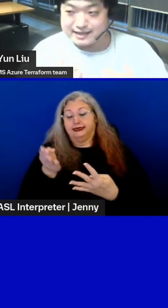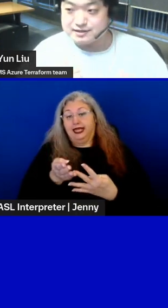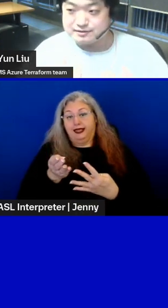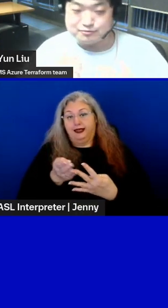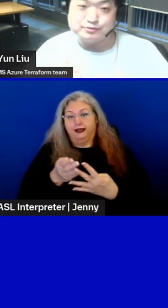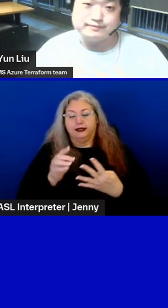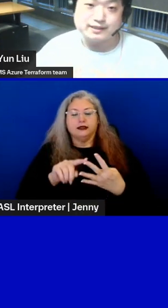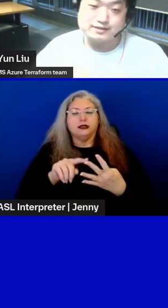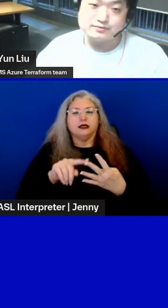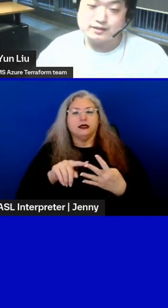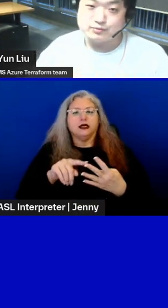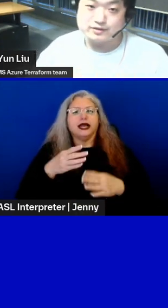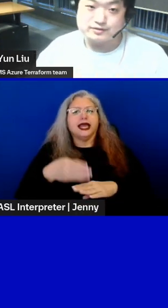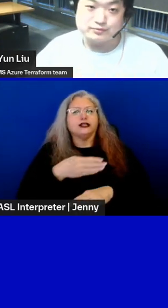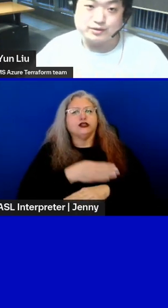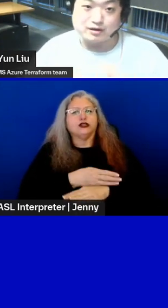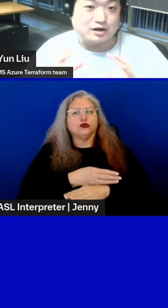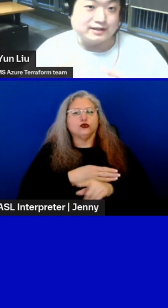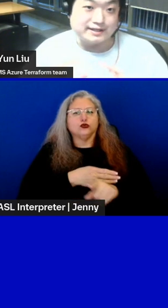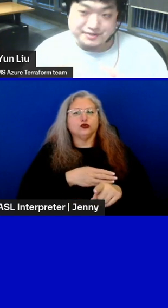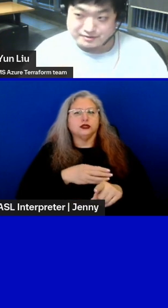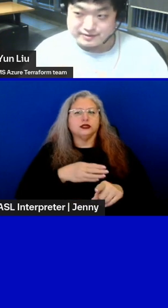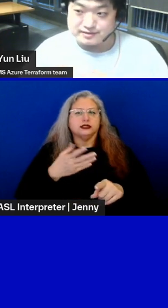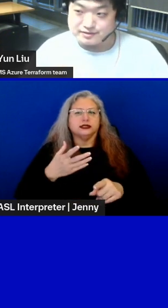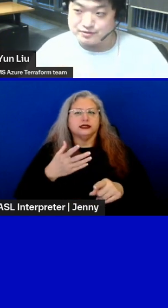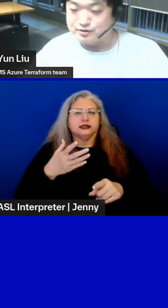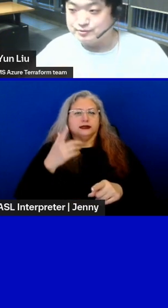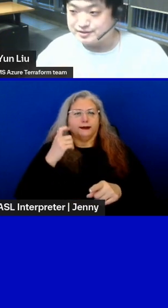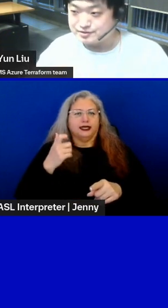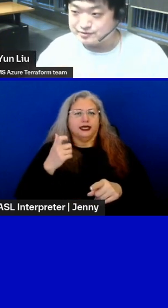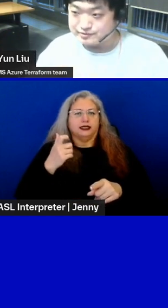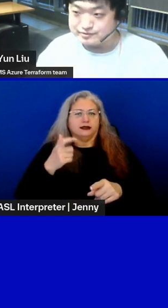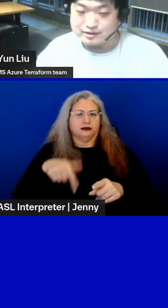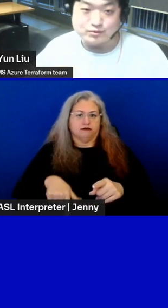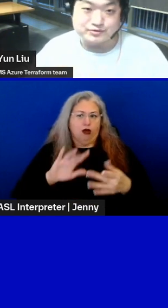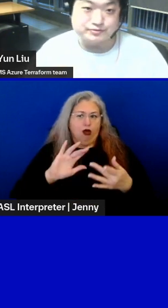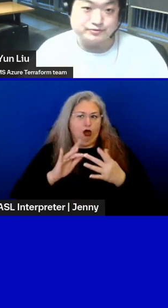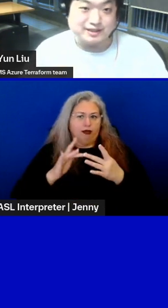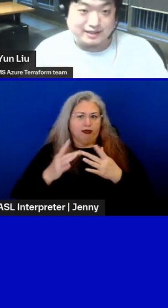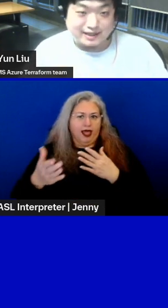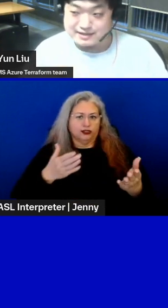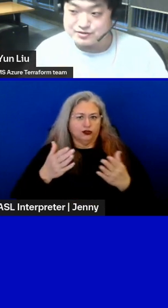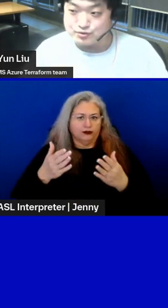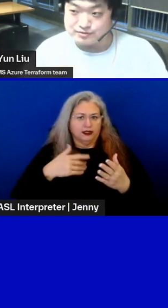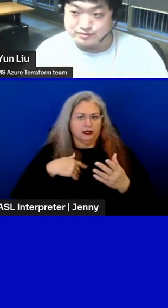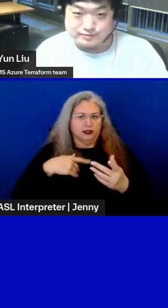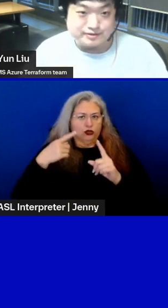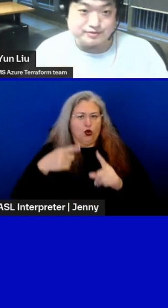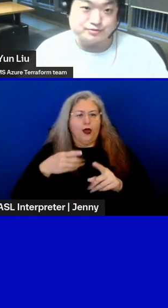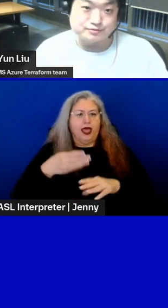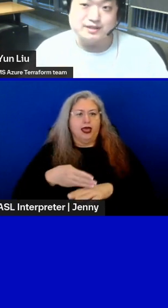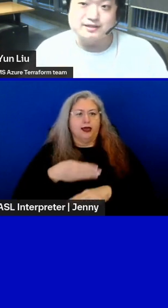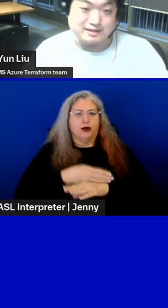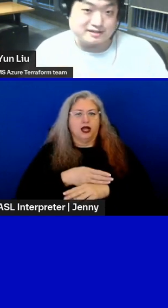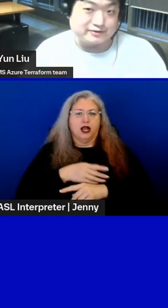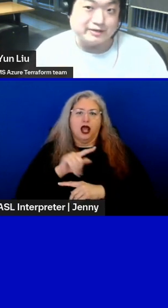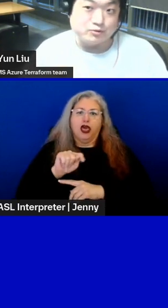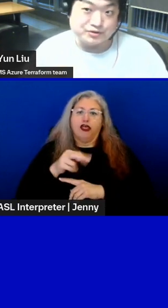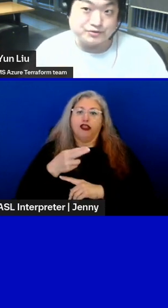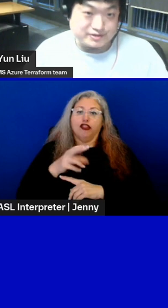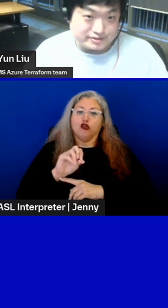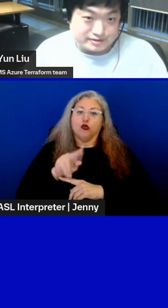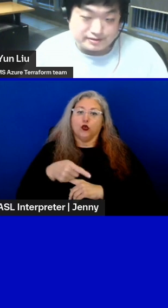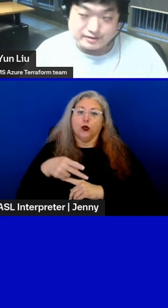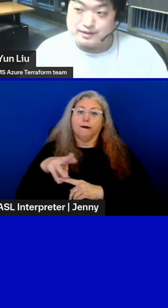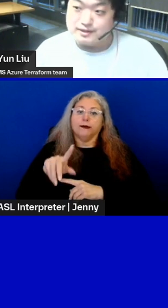to enhance the throughput because we are online service. You always want to enhance your throughput to satisfy